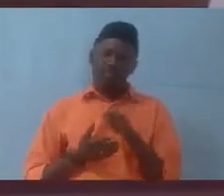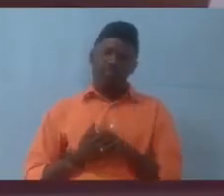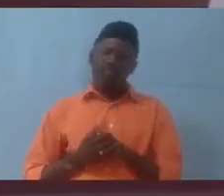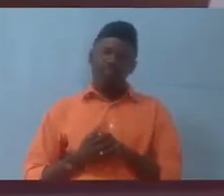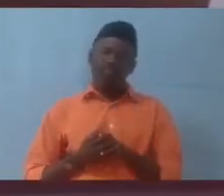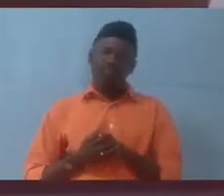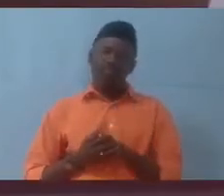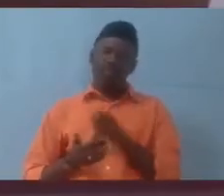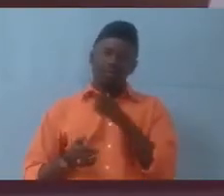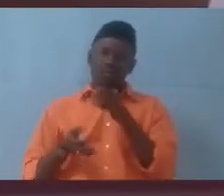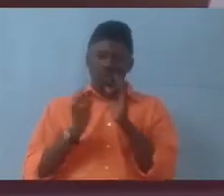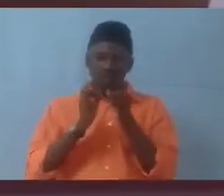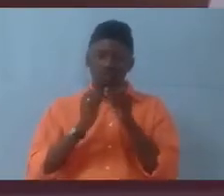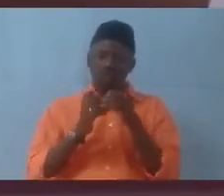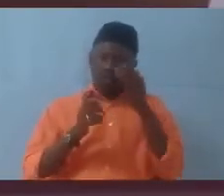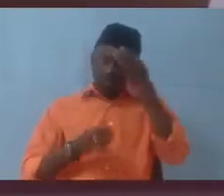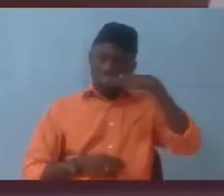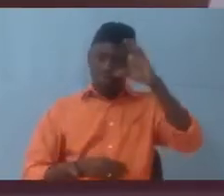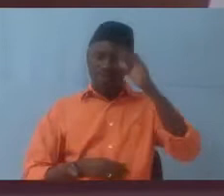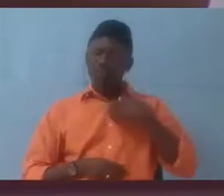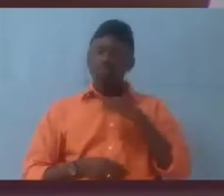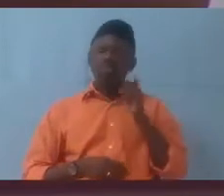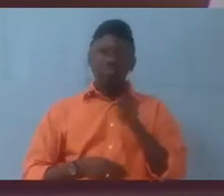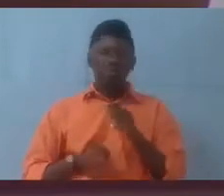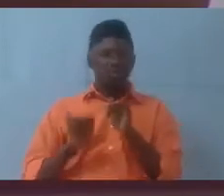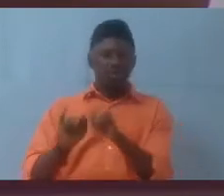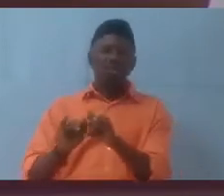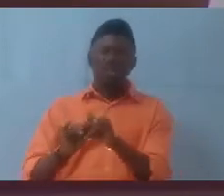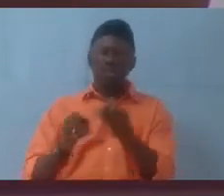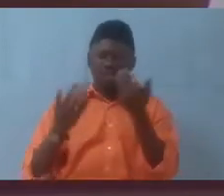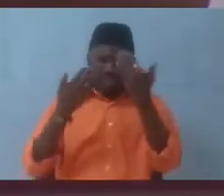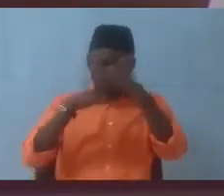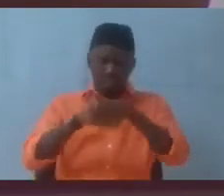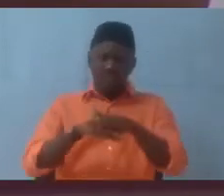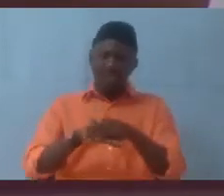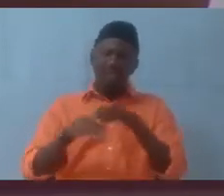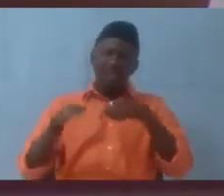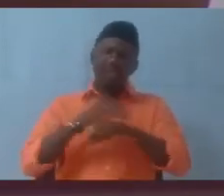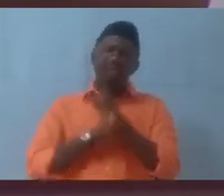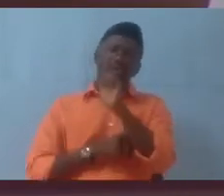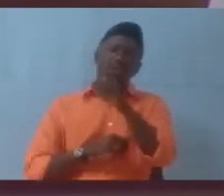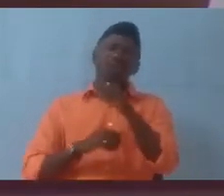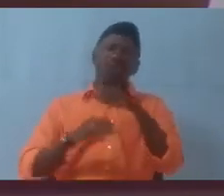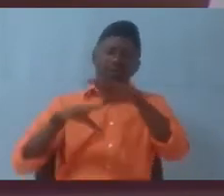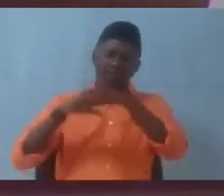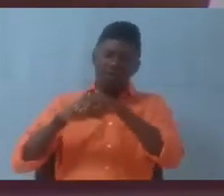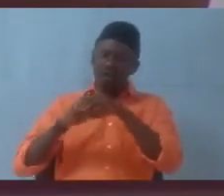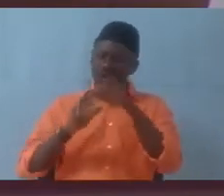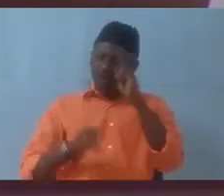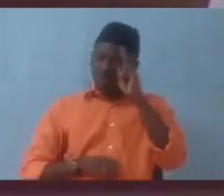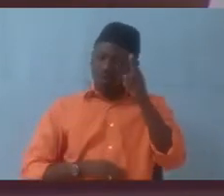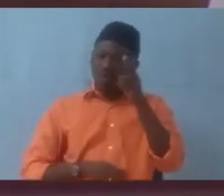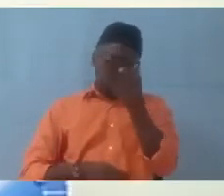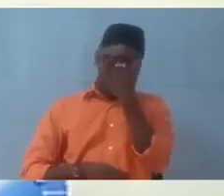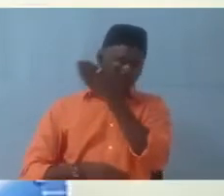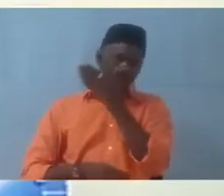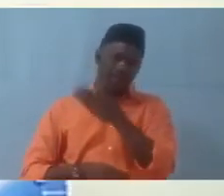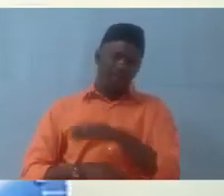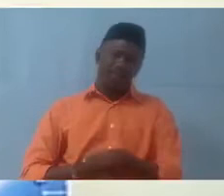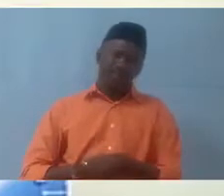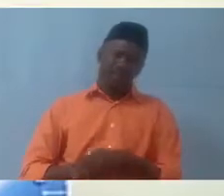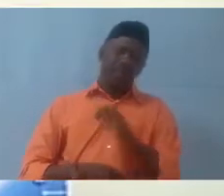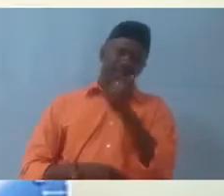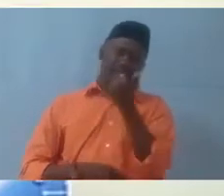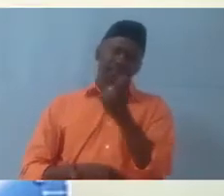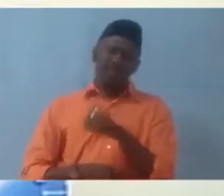commission that you had to end up spending the night at your friend's house. Wax nga commission bi ne da nga far mujjé fanam sax kër xarit ba nga démon. Yes, that's